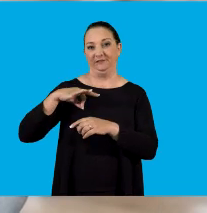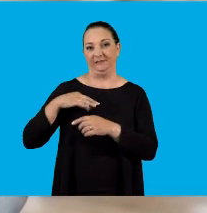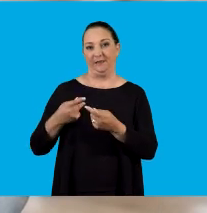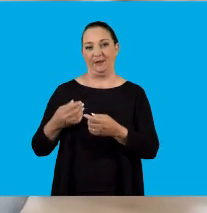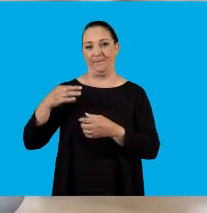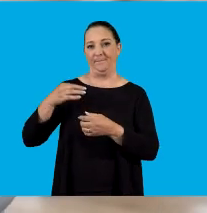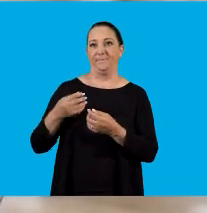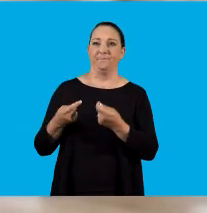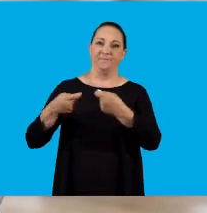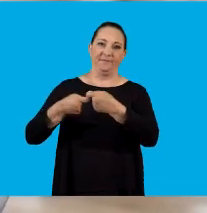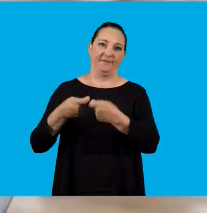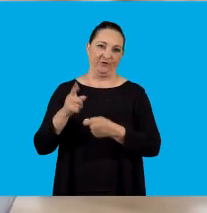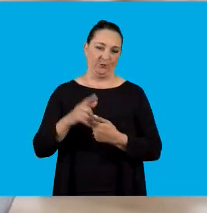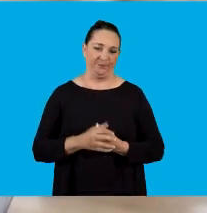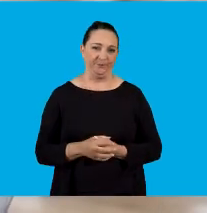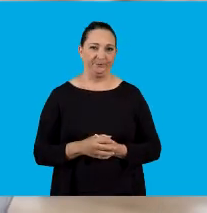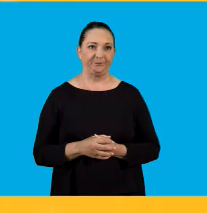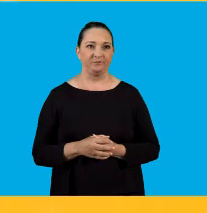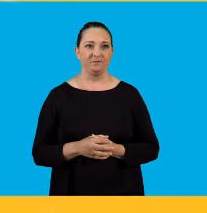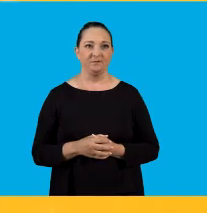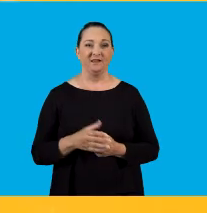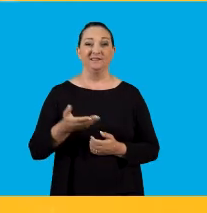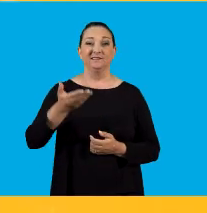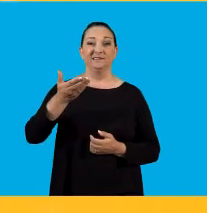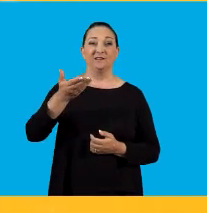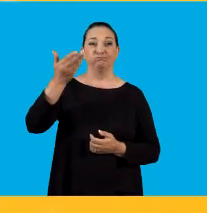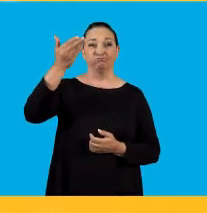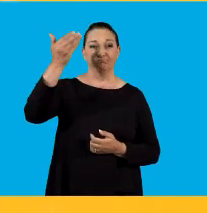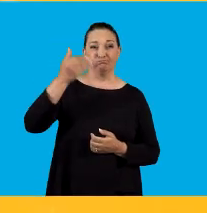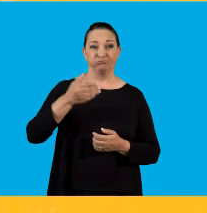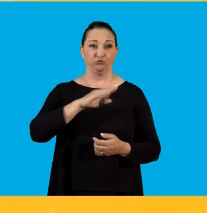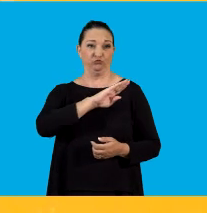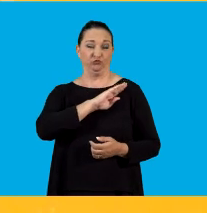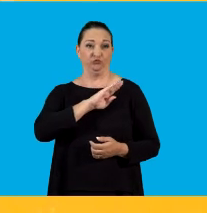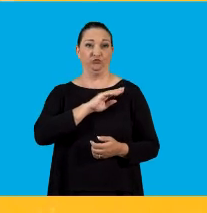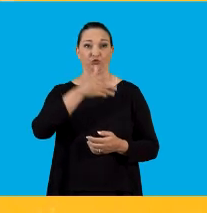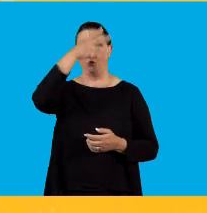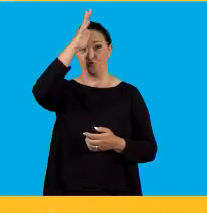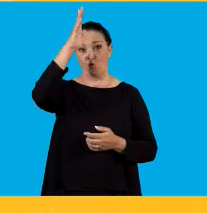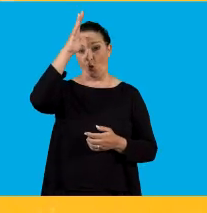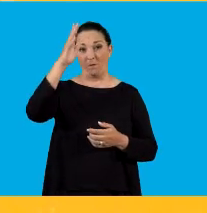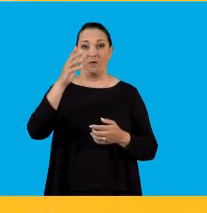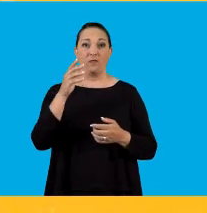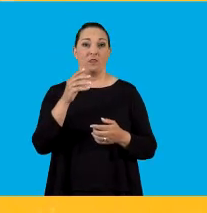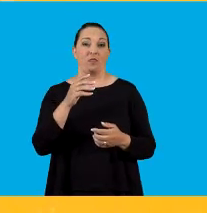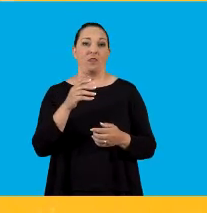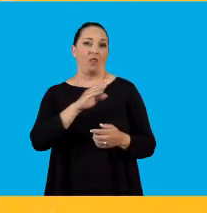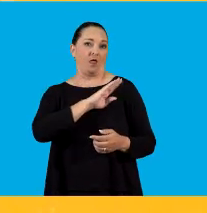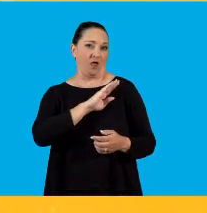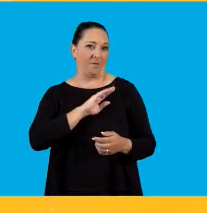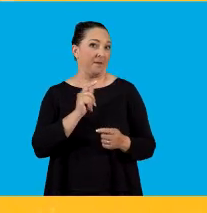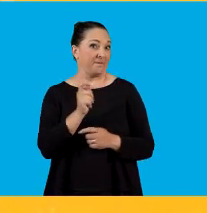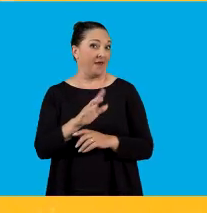benefits. It says here, soldiers in the Roman army were sometimes paid with salt instead of